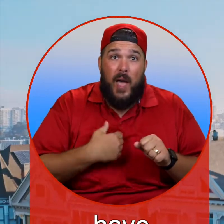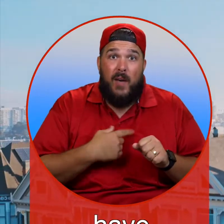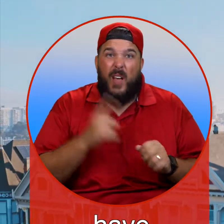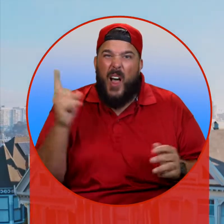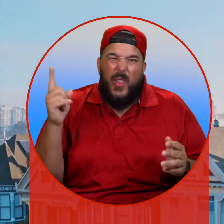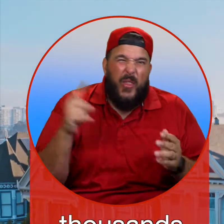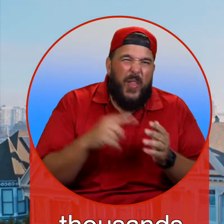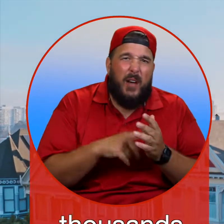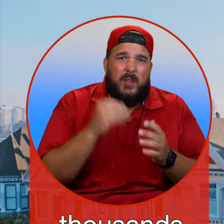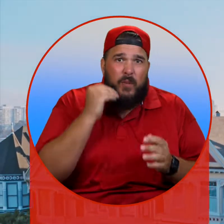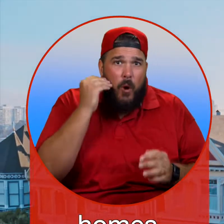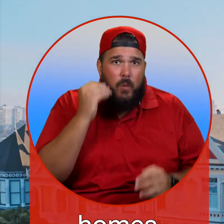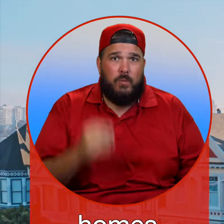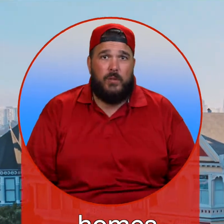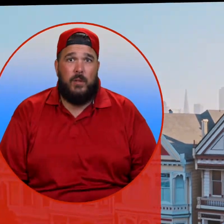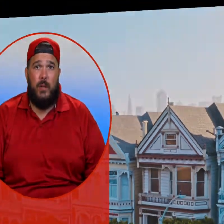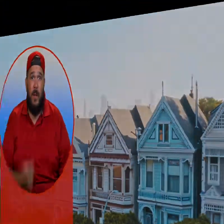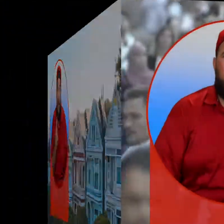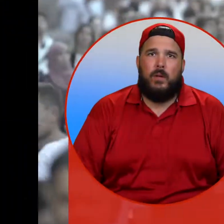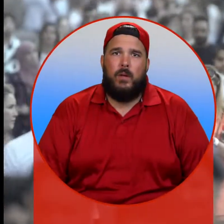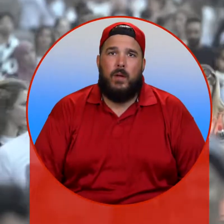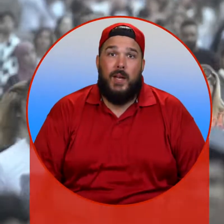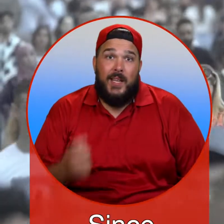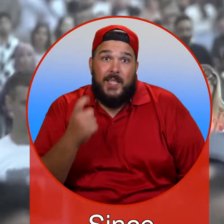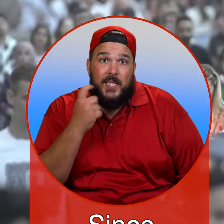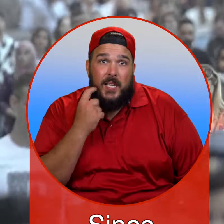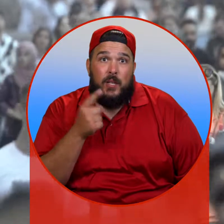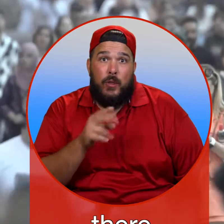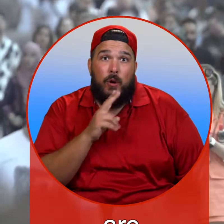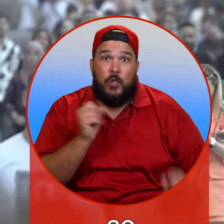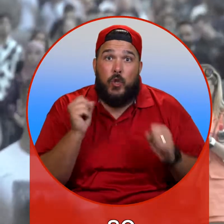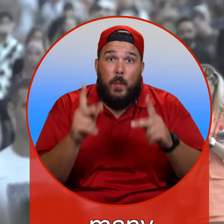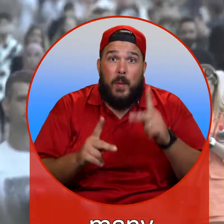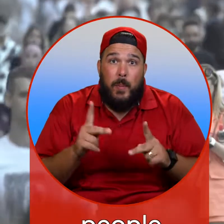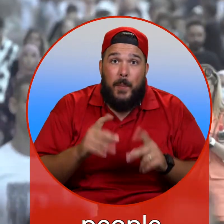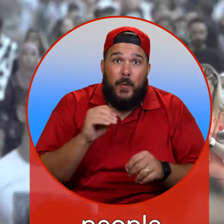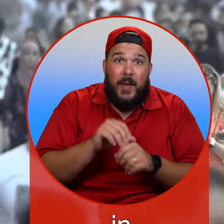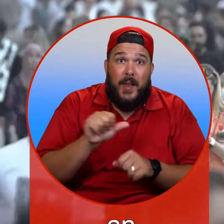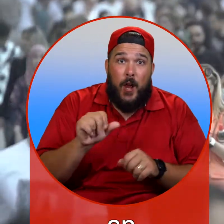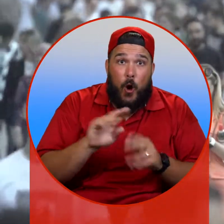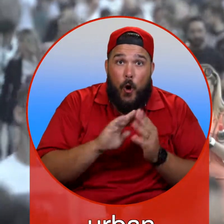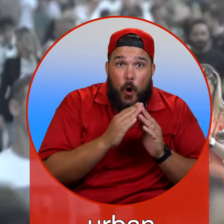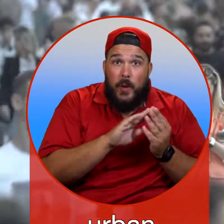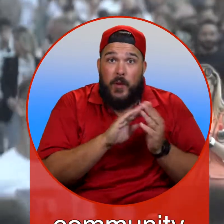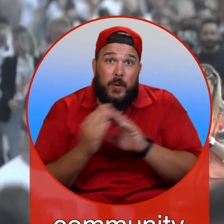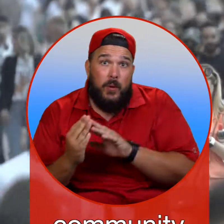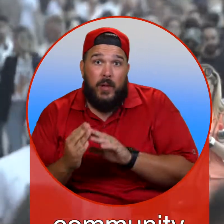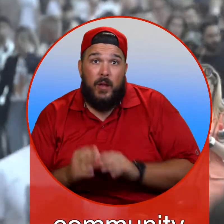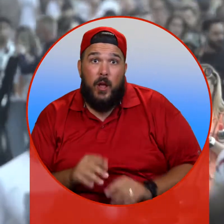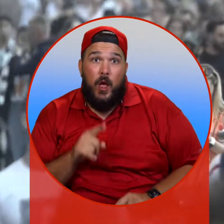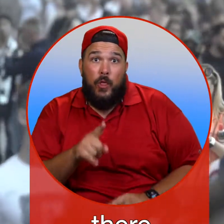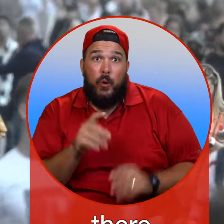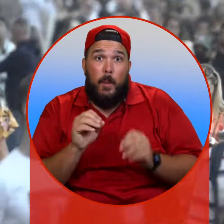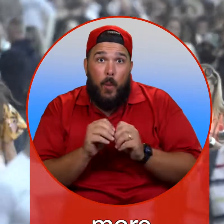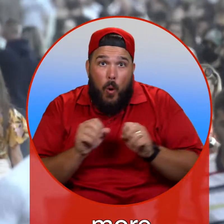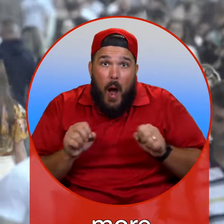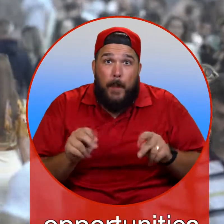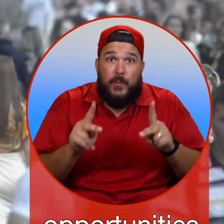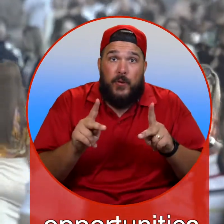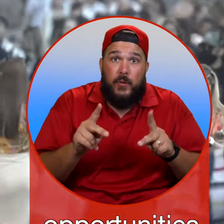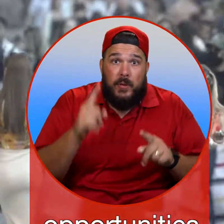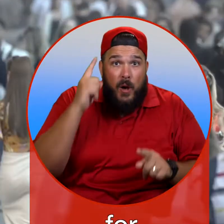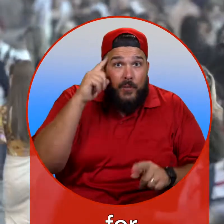also have thousands of homes. Since there are so many people in an urban community, there are